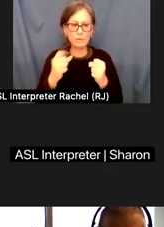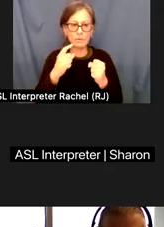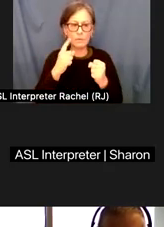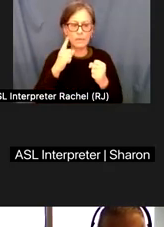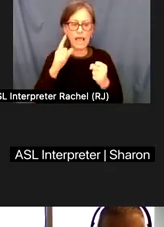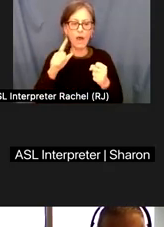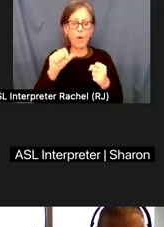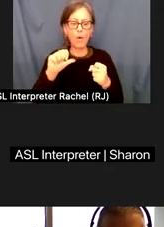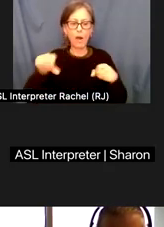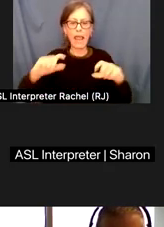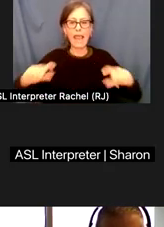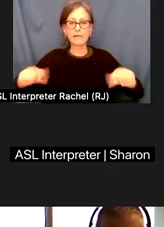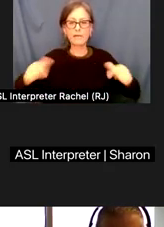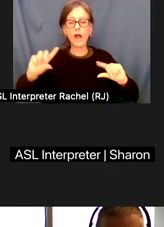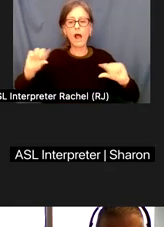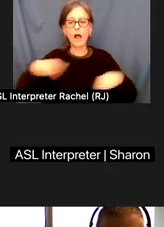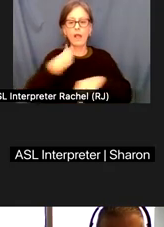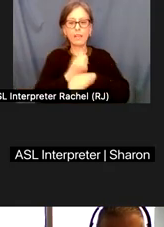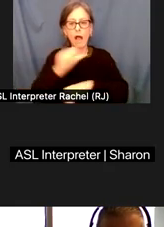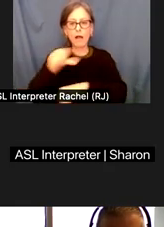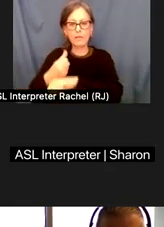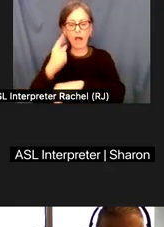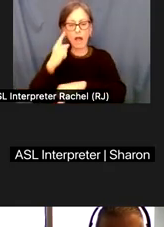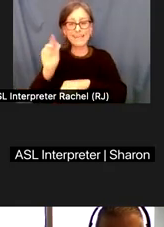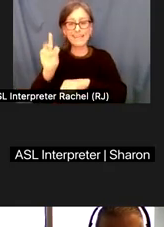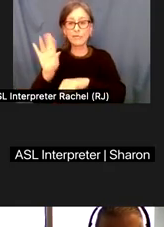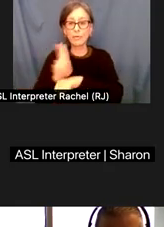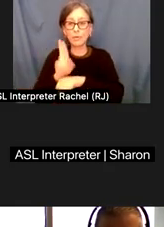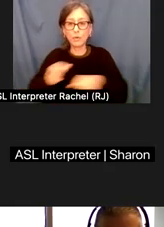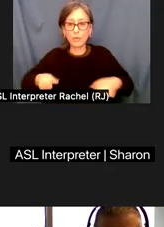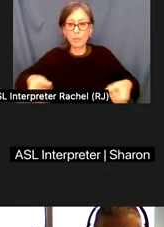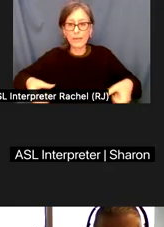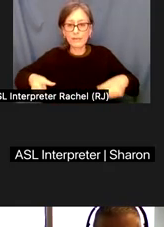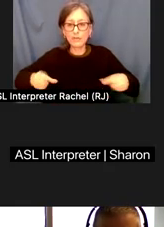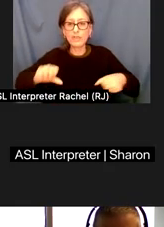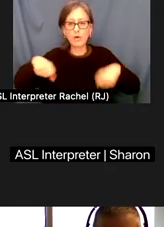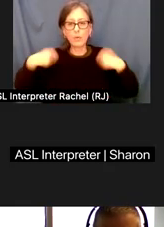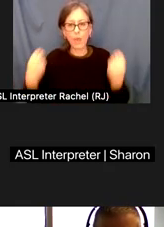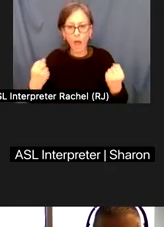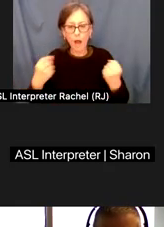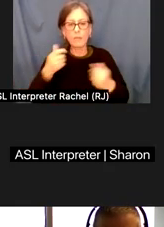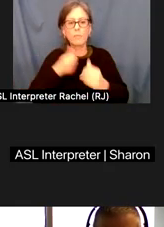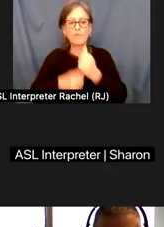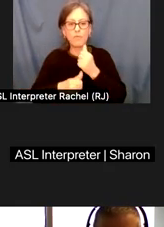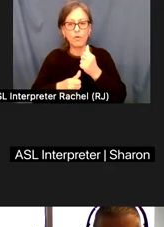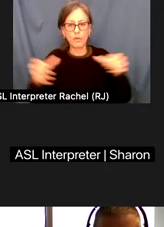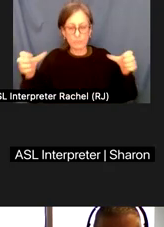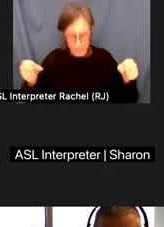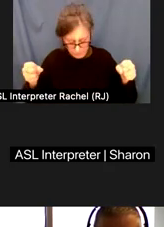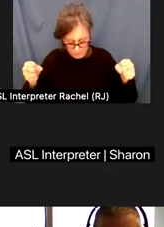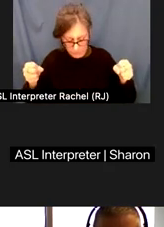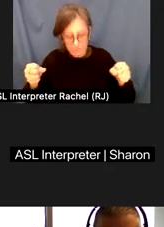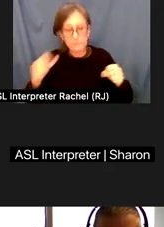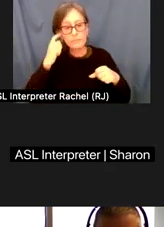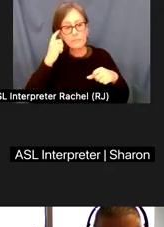use a wheelchair, to lock their wheels first and then to cover and hold on. And this really is a strong